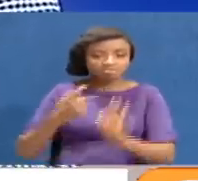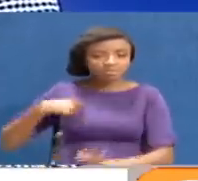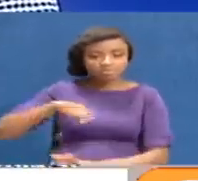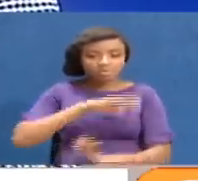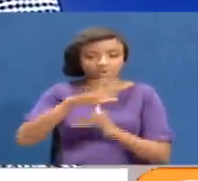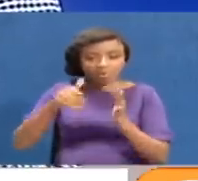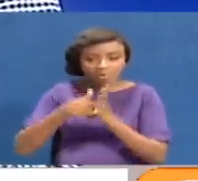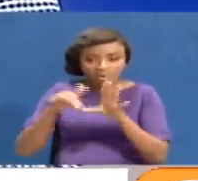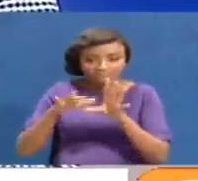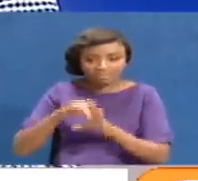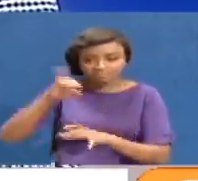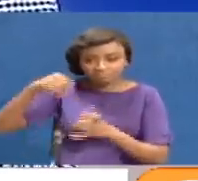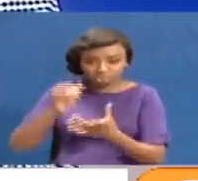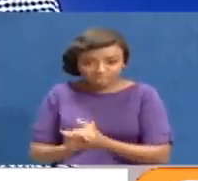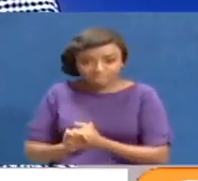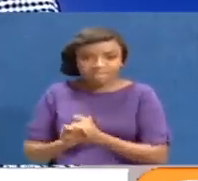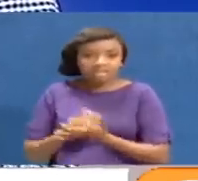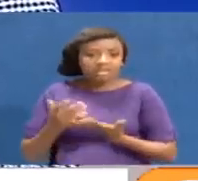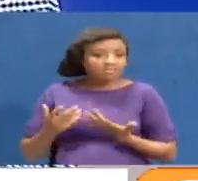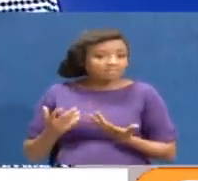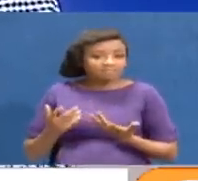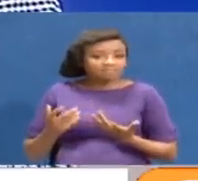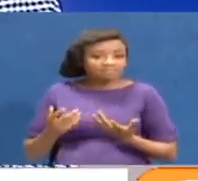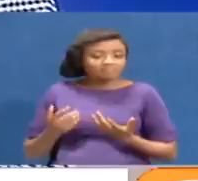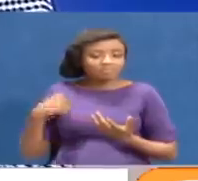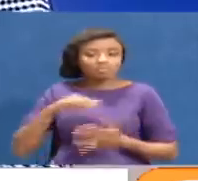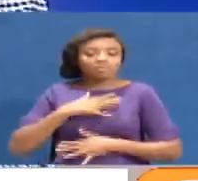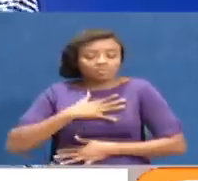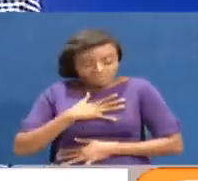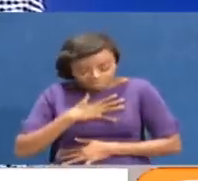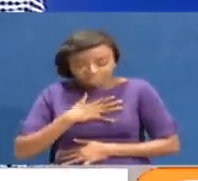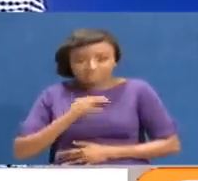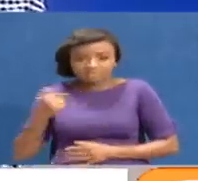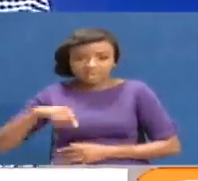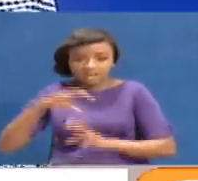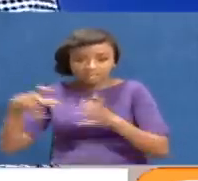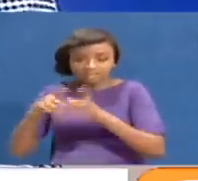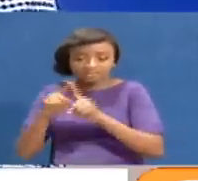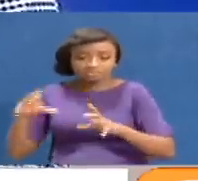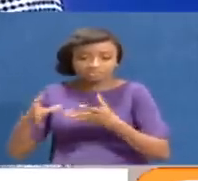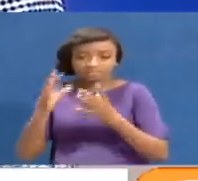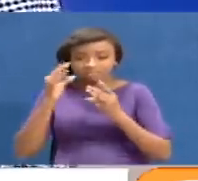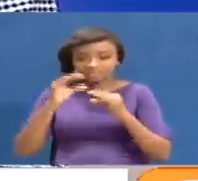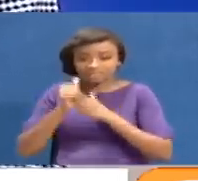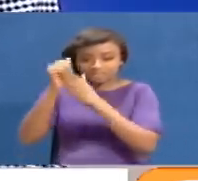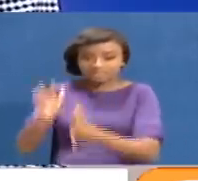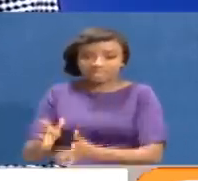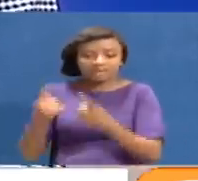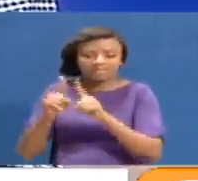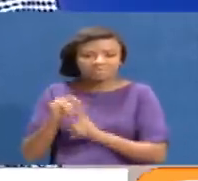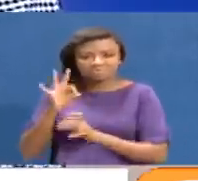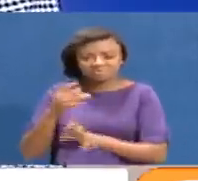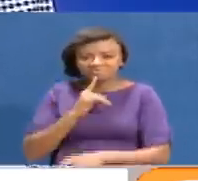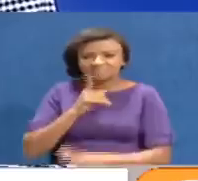of Jubilee, right, owe our allegiance to our party and our party leader. And if he tells us to move in a certain